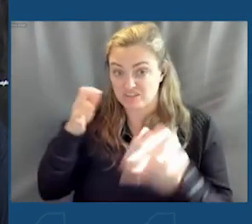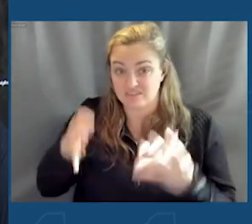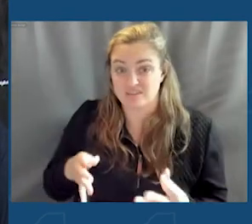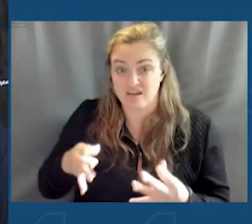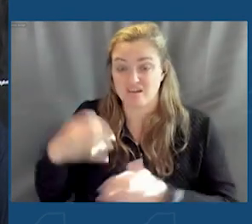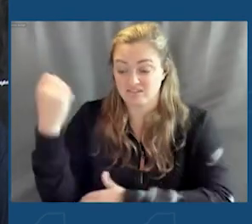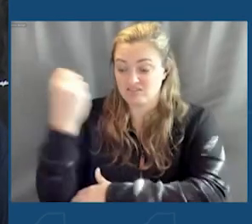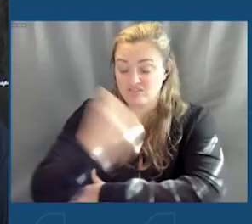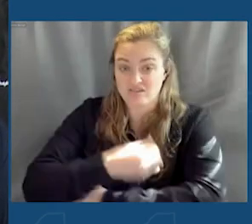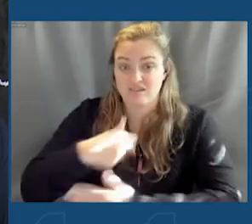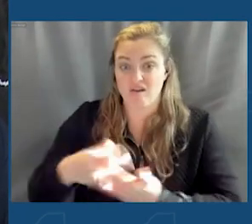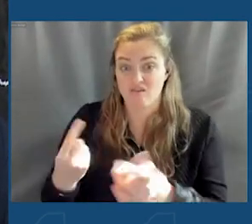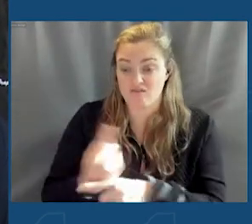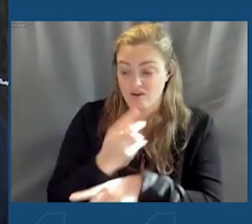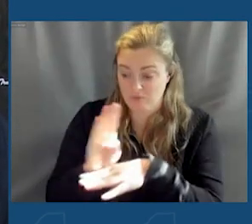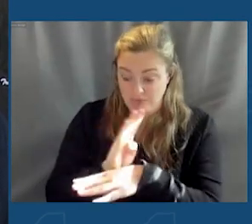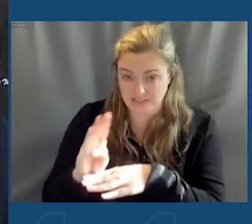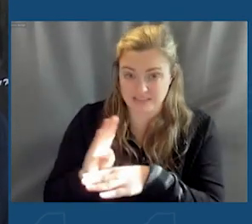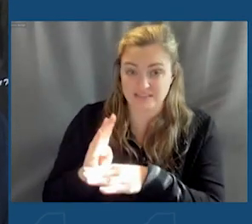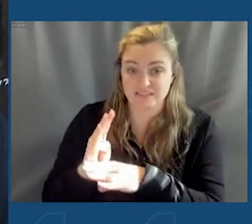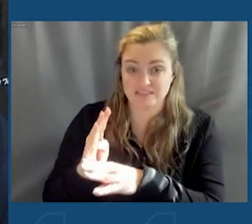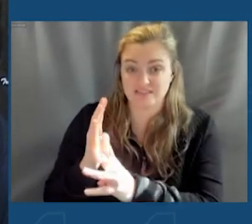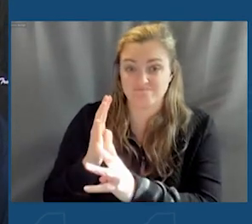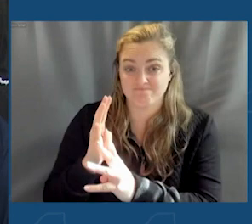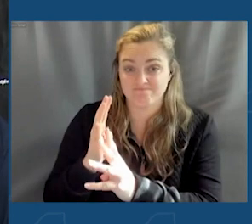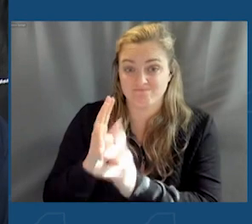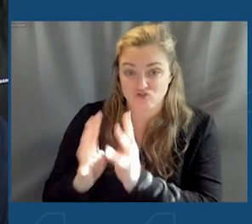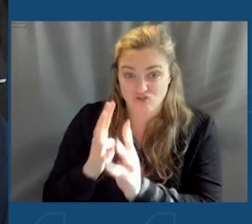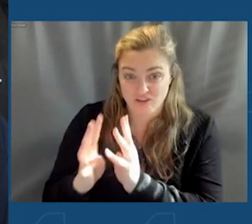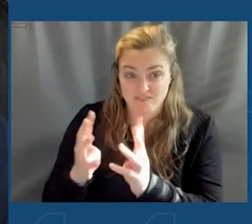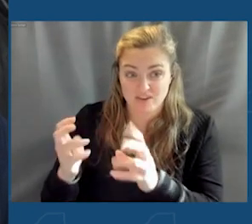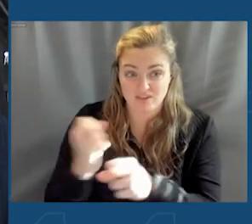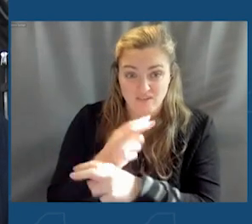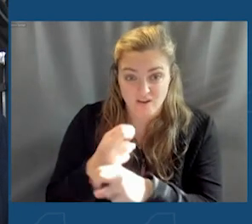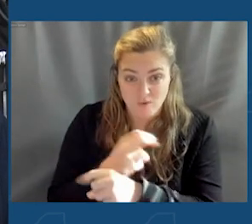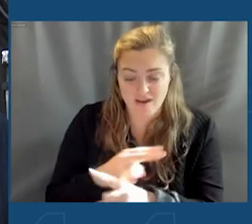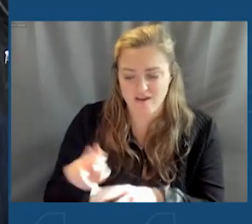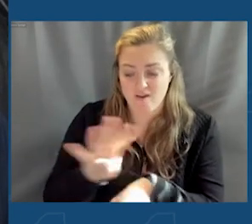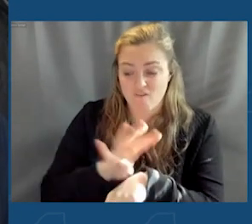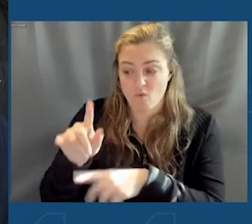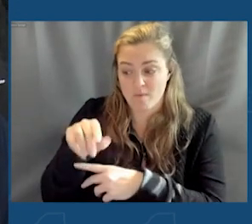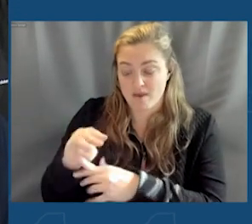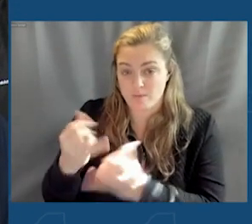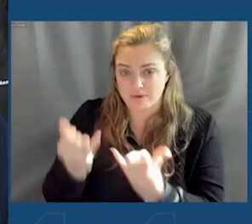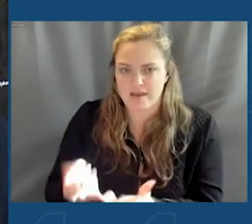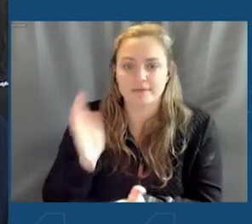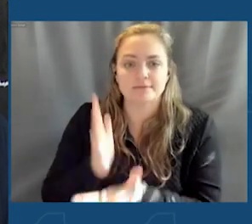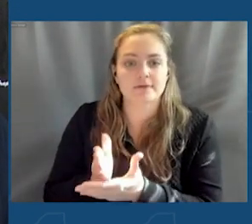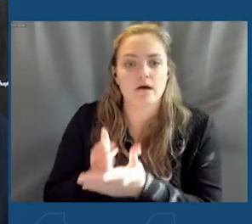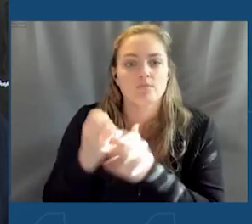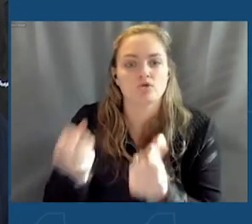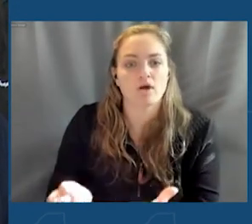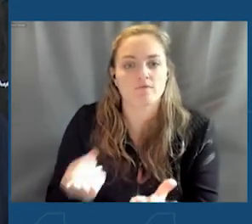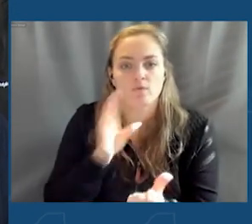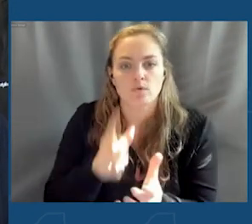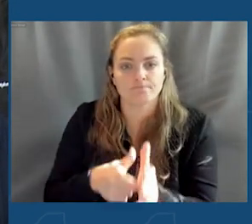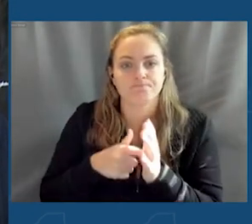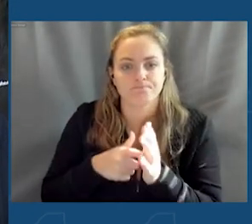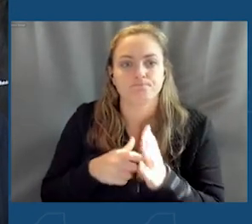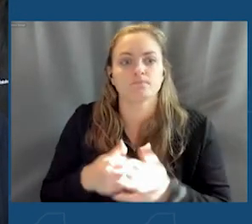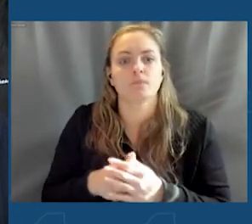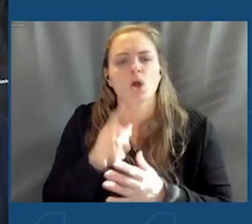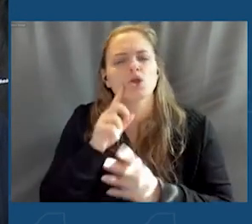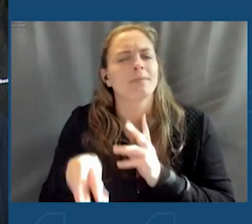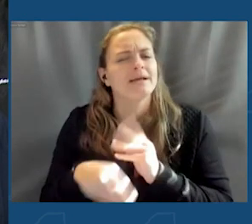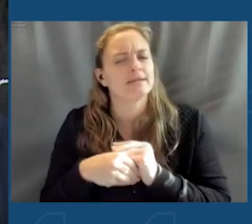commercial traffic on the New York State Thruway beginning at 4 p.m. today. And the commission will be talking about some additional roads. But